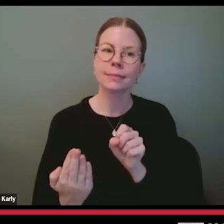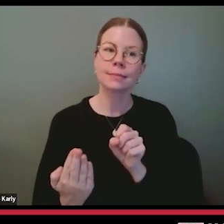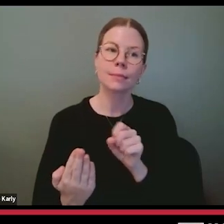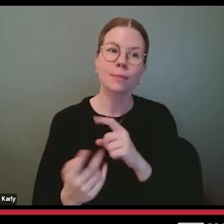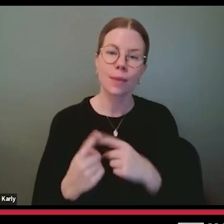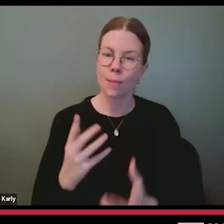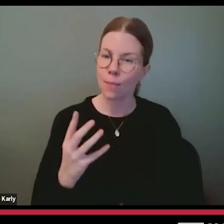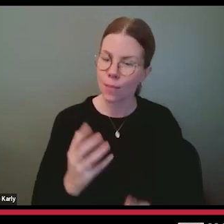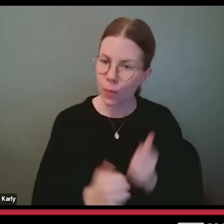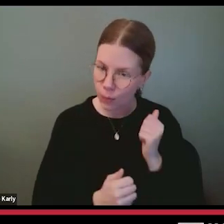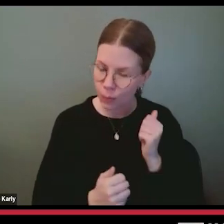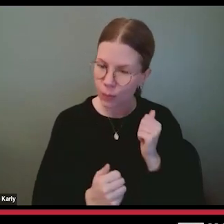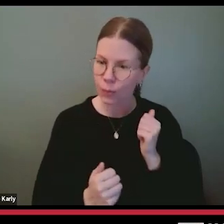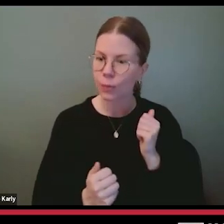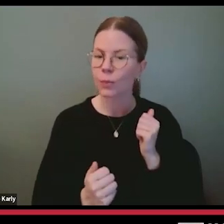out more